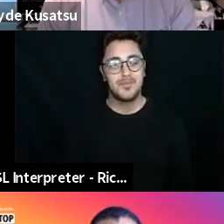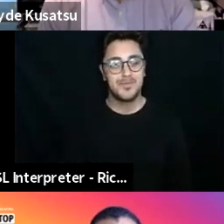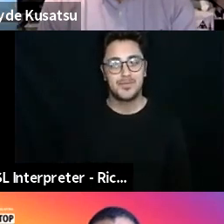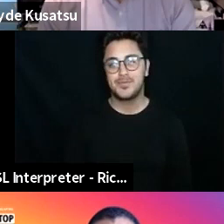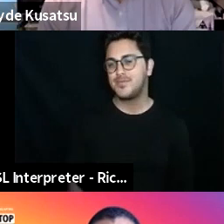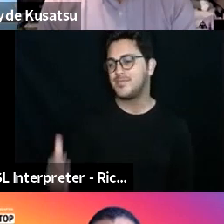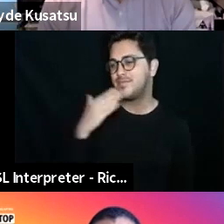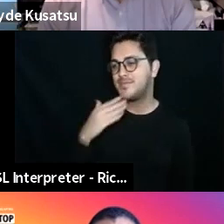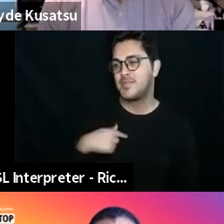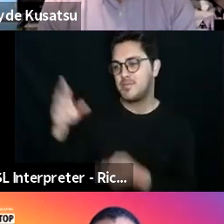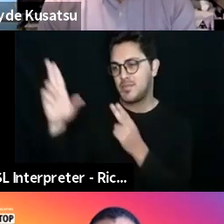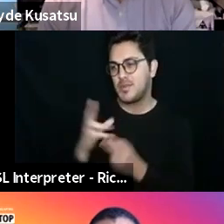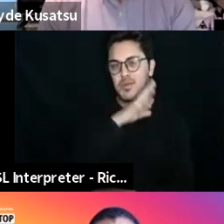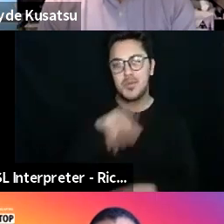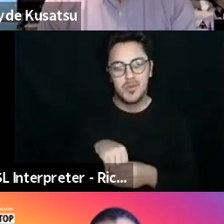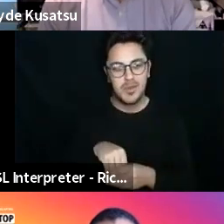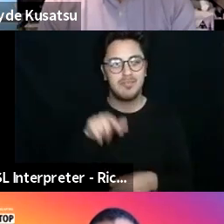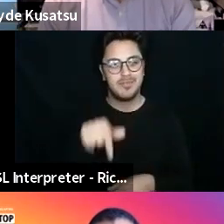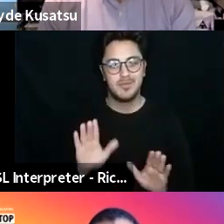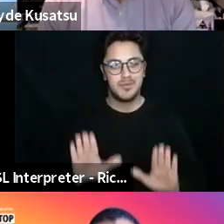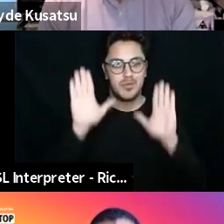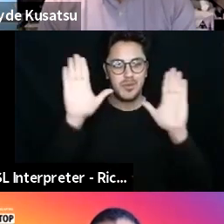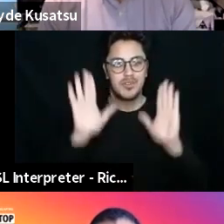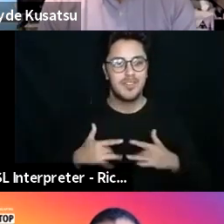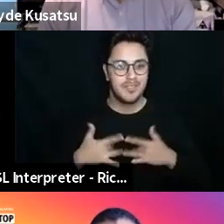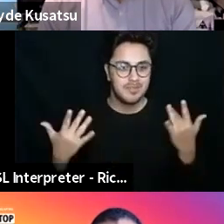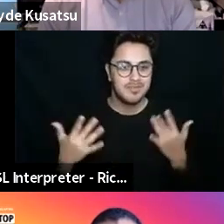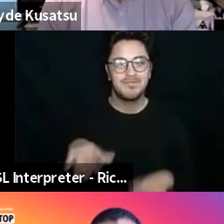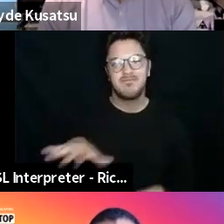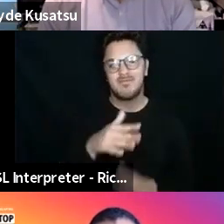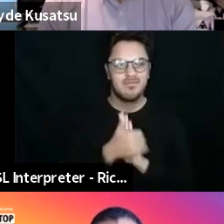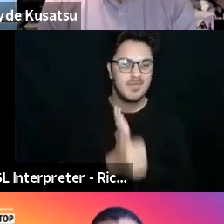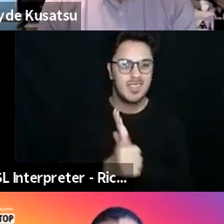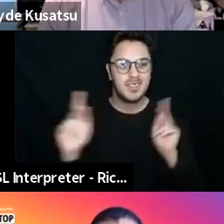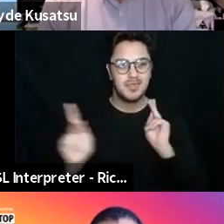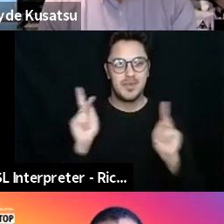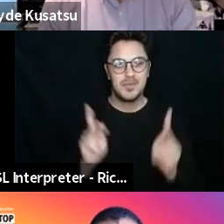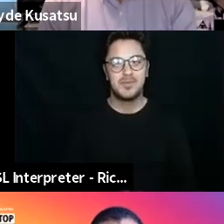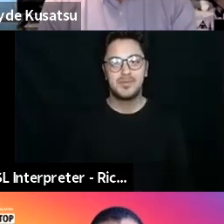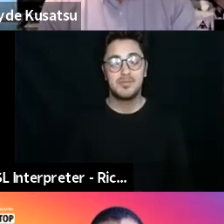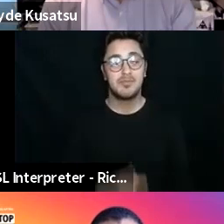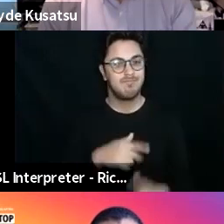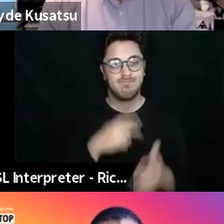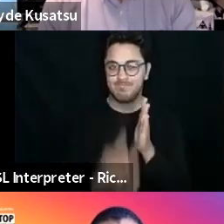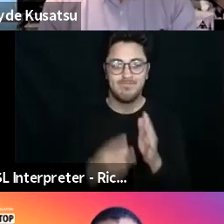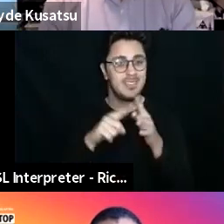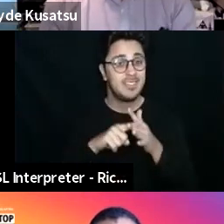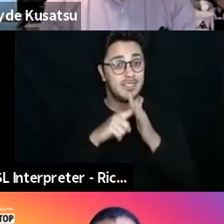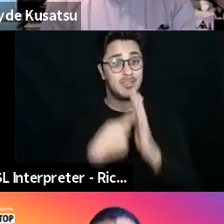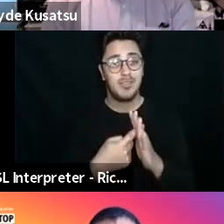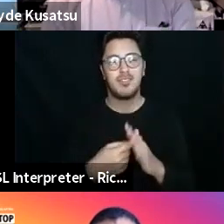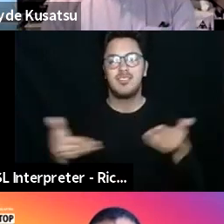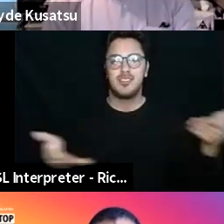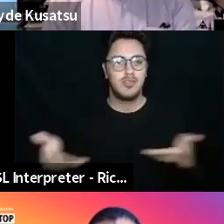Thank you. I'm so honored to be a part of this wonderful event and be around such talented groups of people. I'm going to dive right in and introduce the